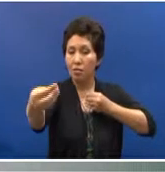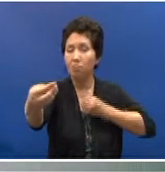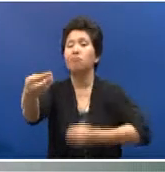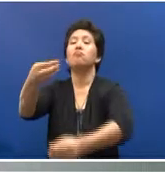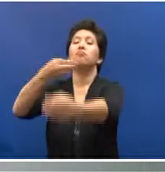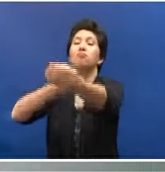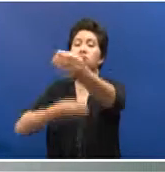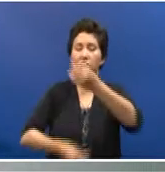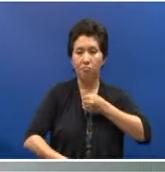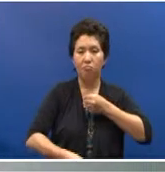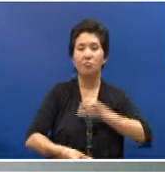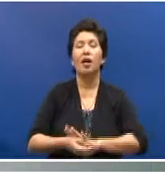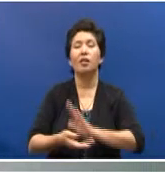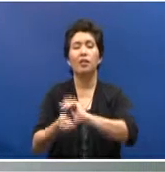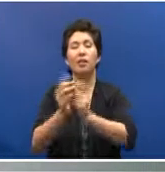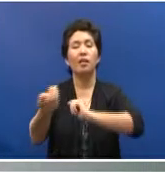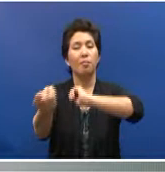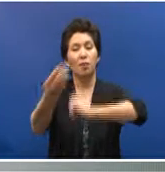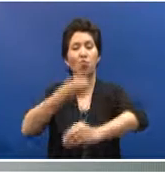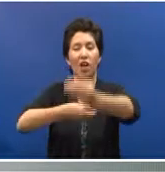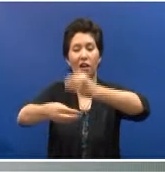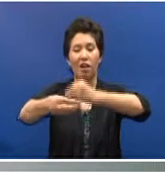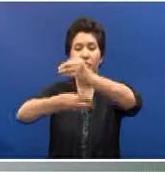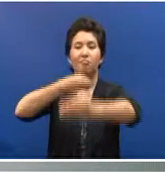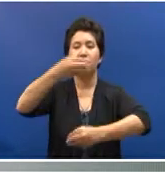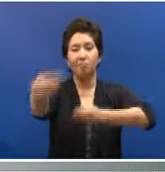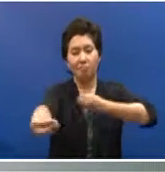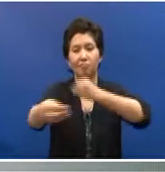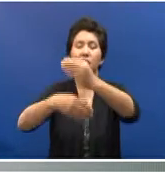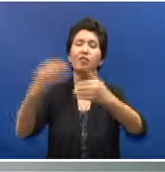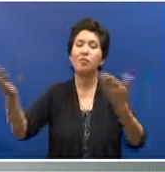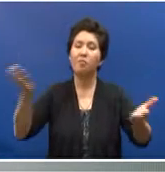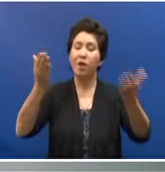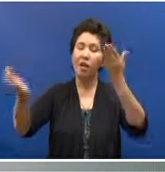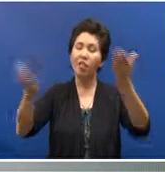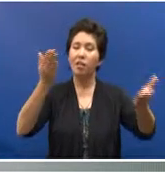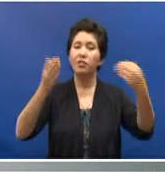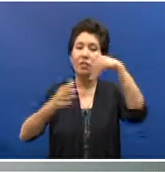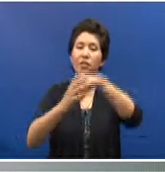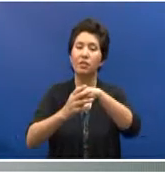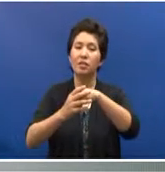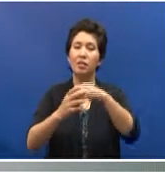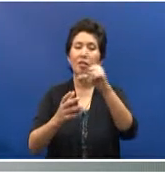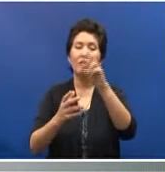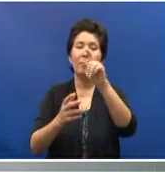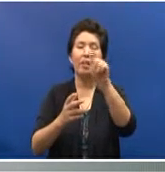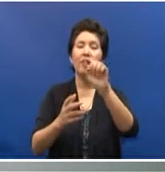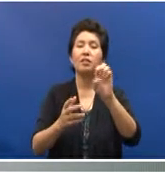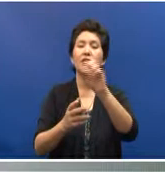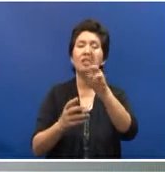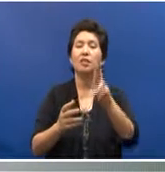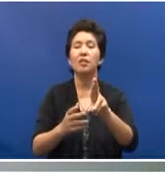frame. Okay, so compared to generalized reciprocity, balanced reciprocity involves greater formality,